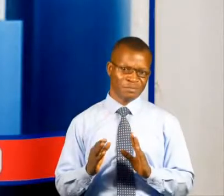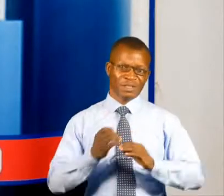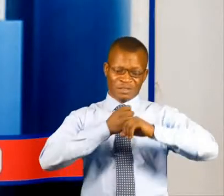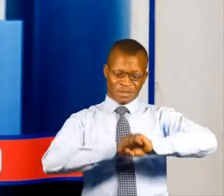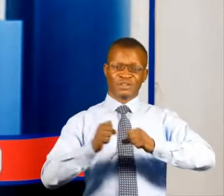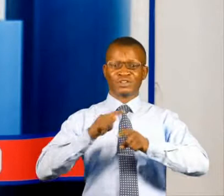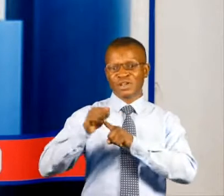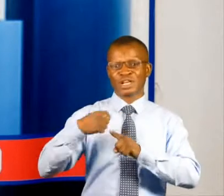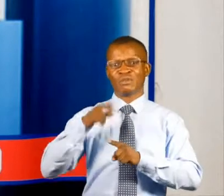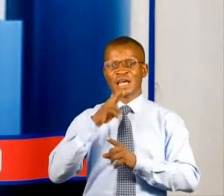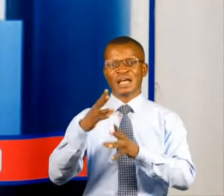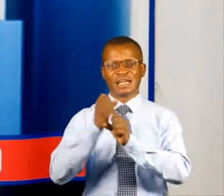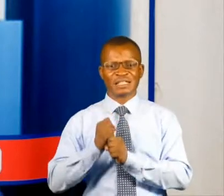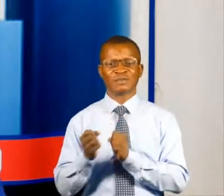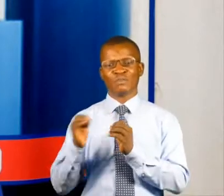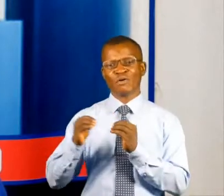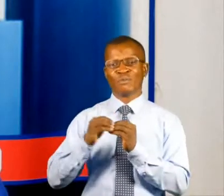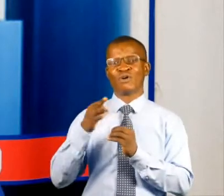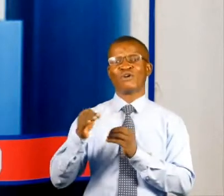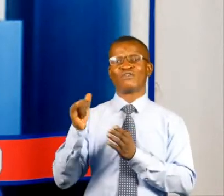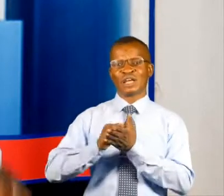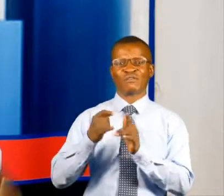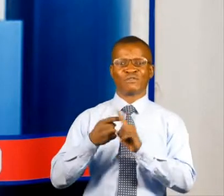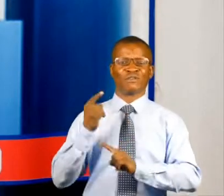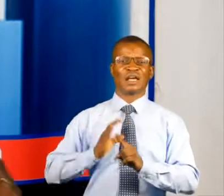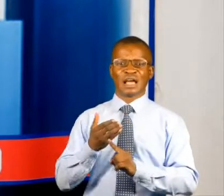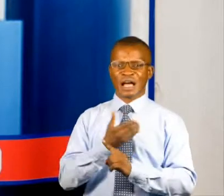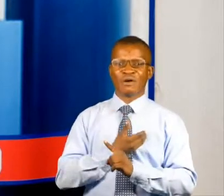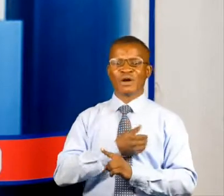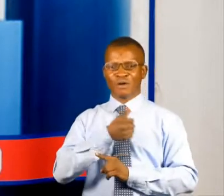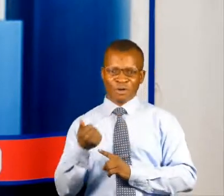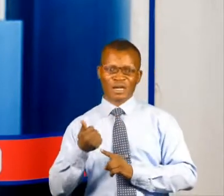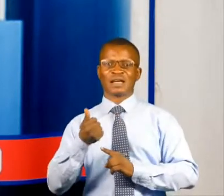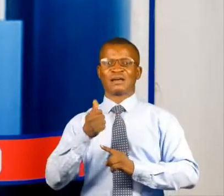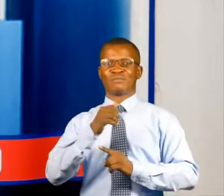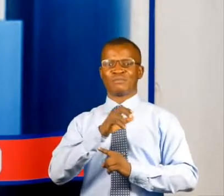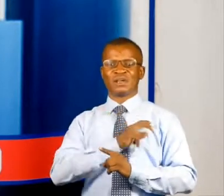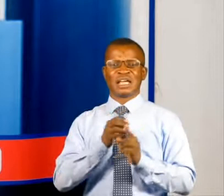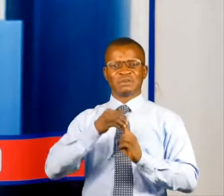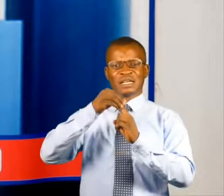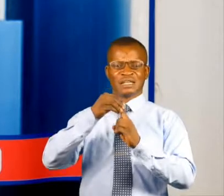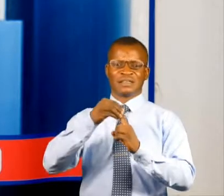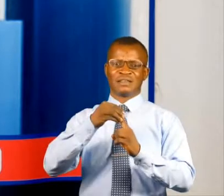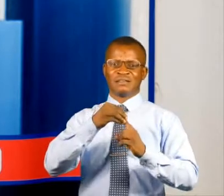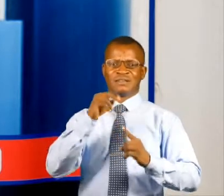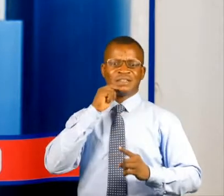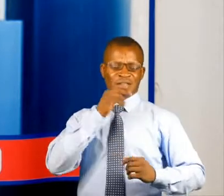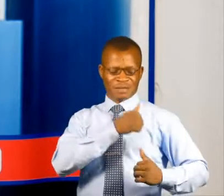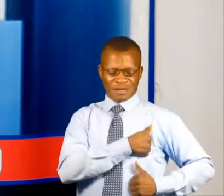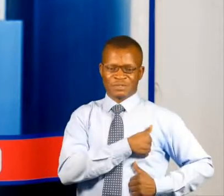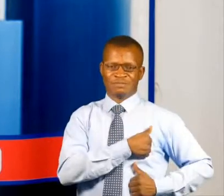Security training, we are getting a lot of that from our Nigerian sister law enforcement agencies, especially the Nigerian